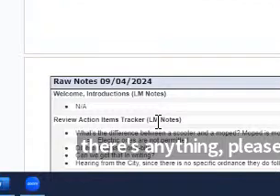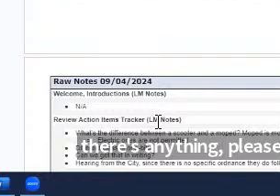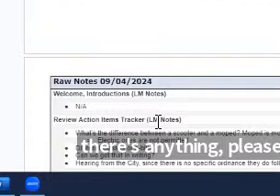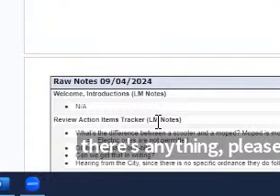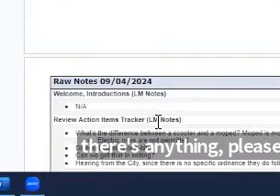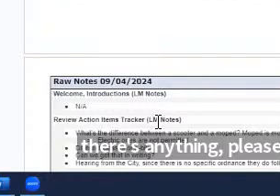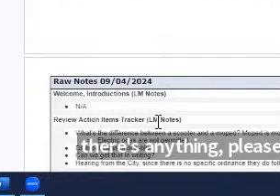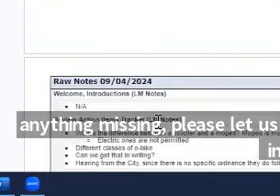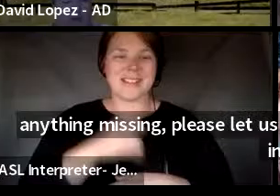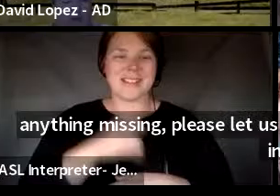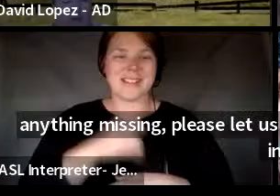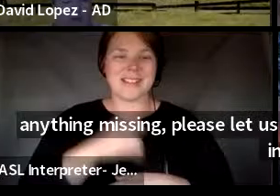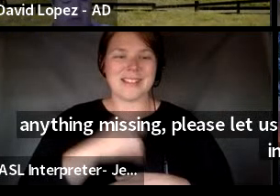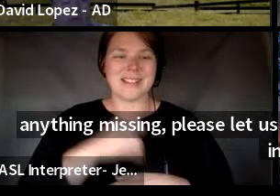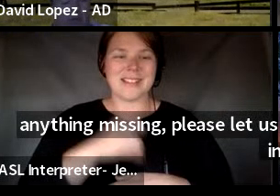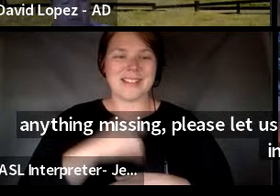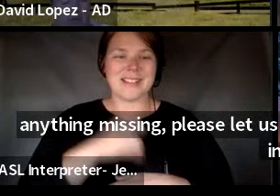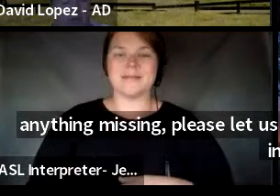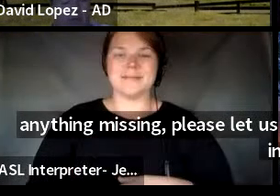Take it away, Jared.